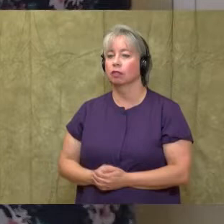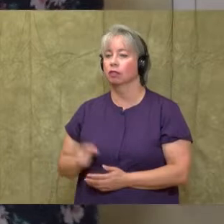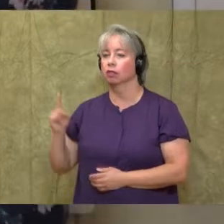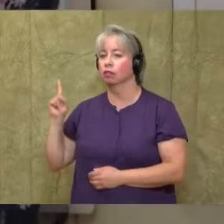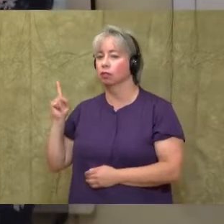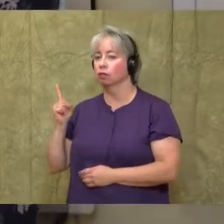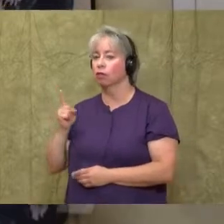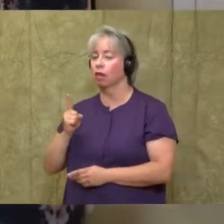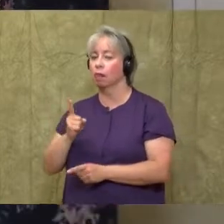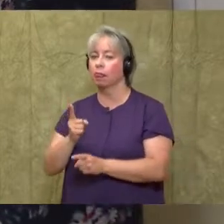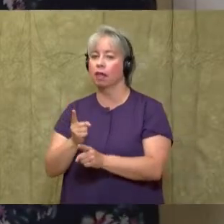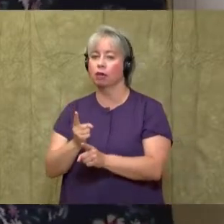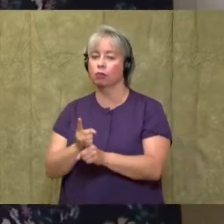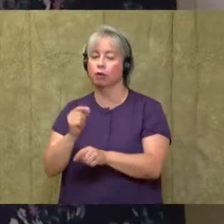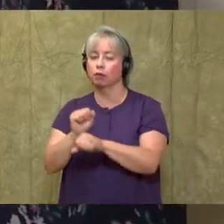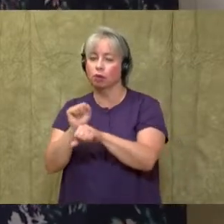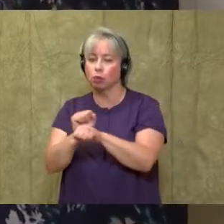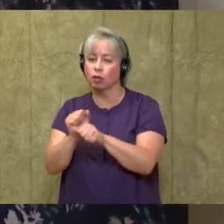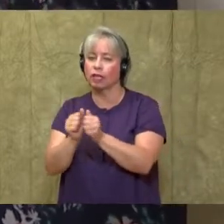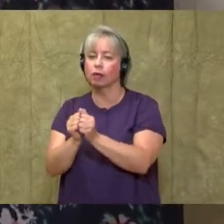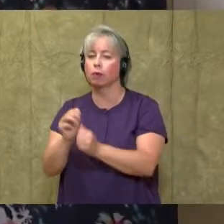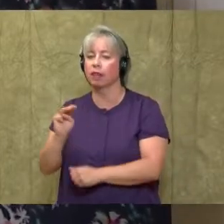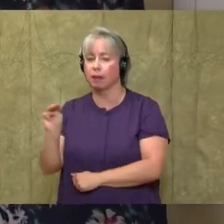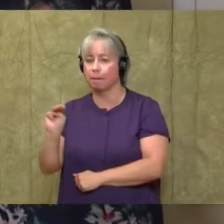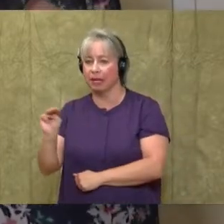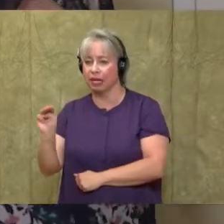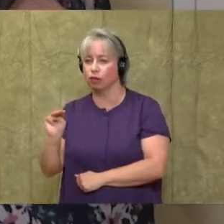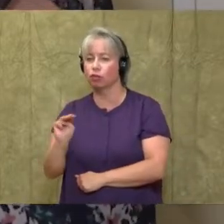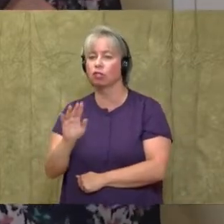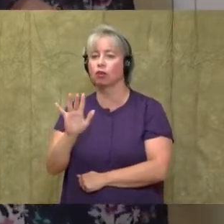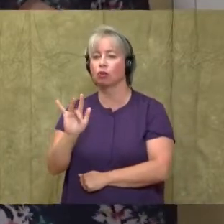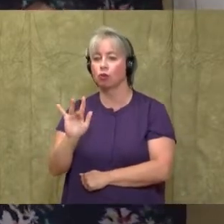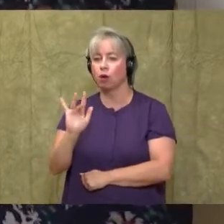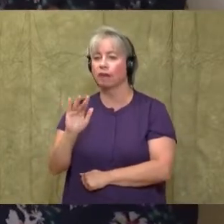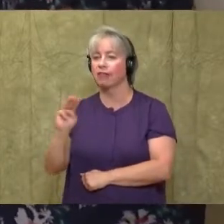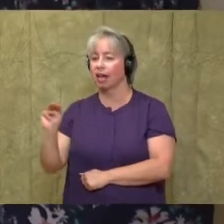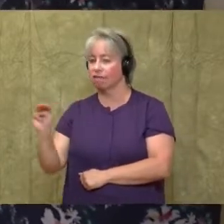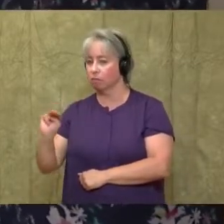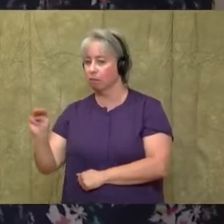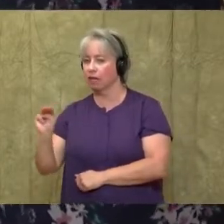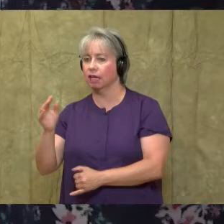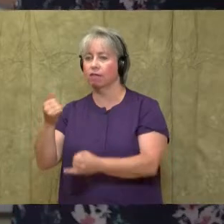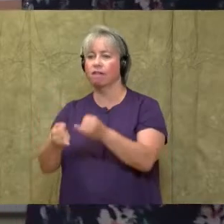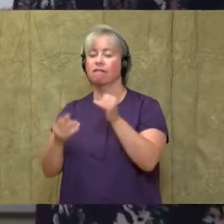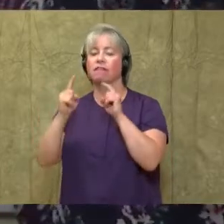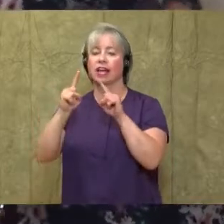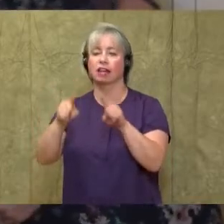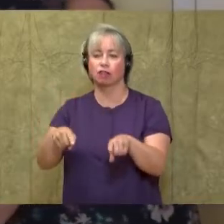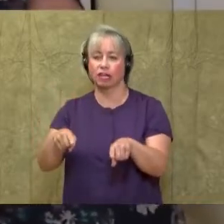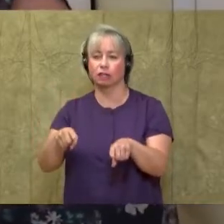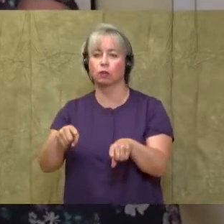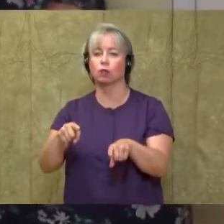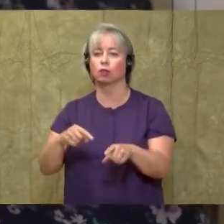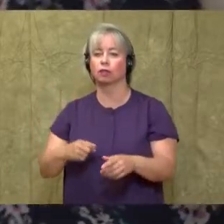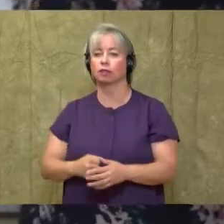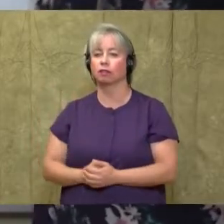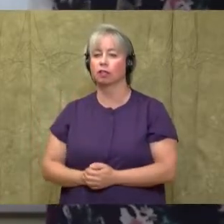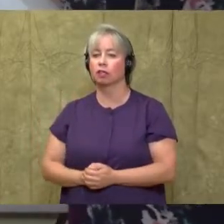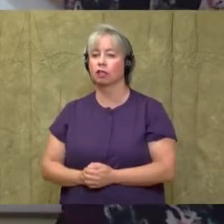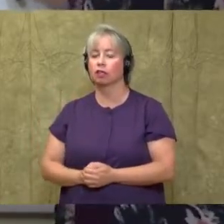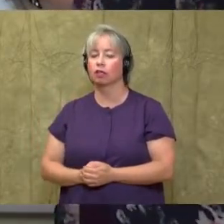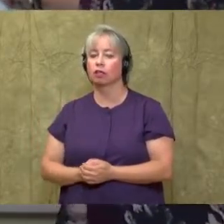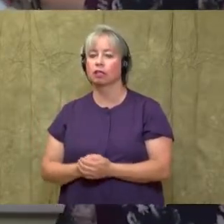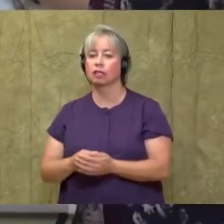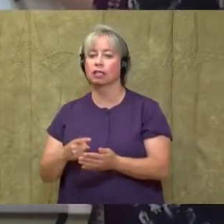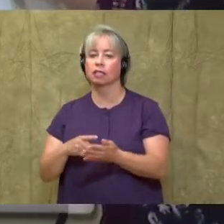units here. We were working in meters, so 25 meters is what our C would equal. And let's check our